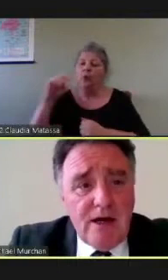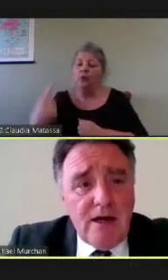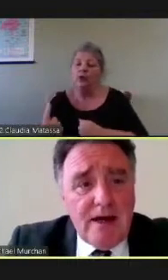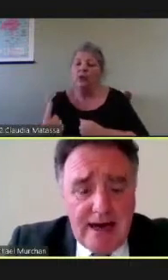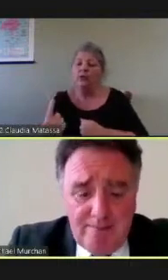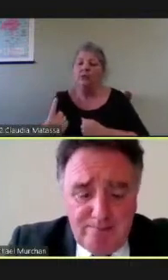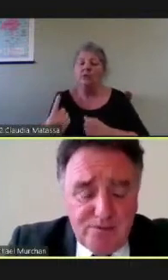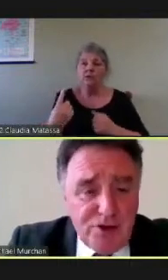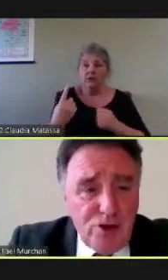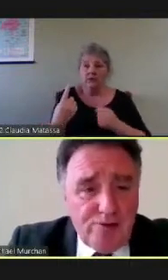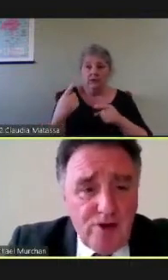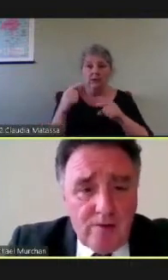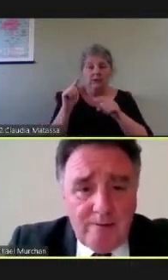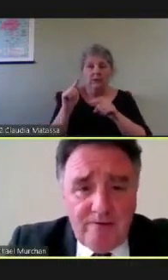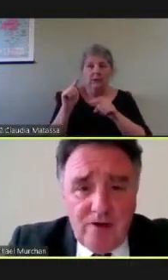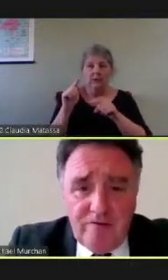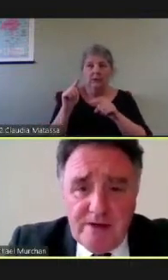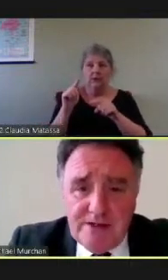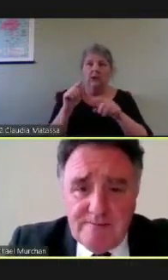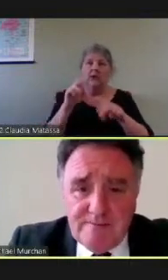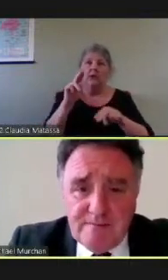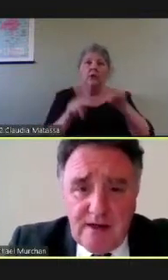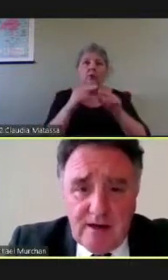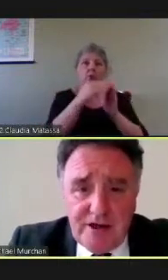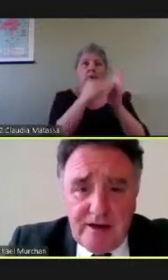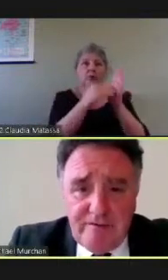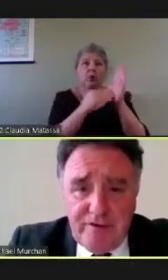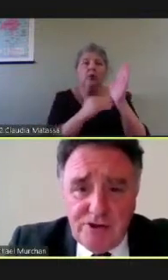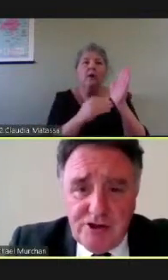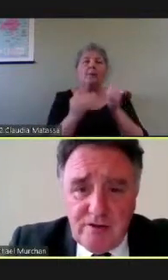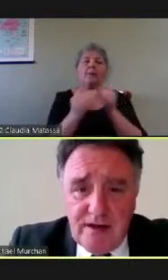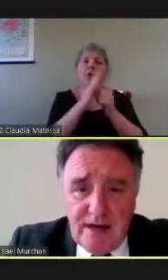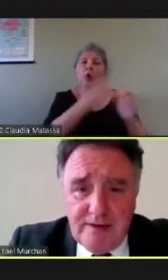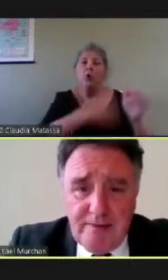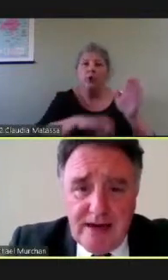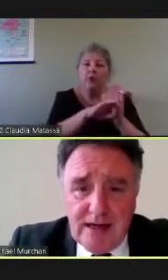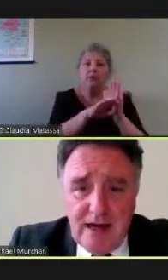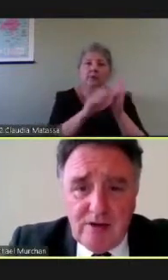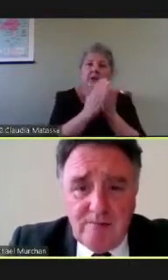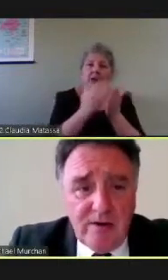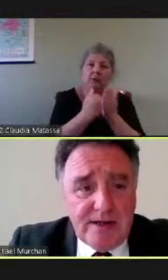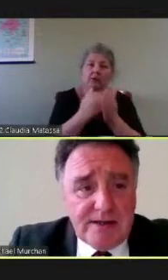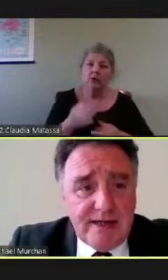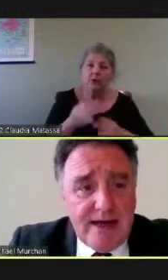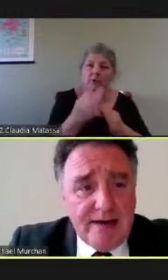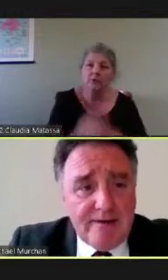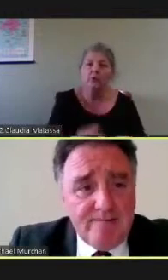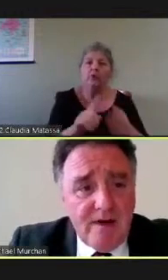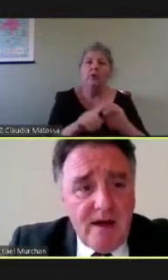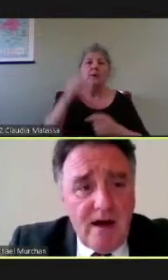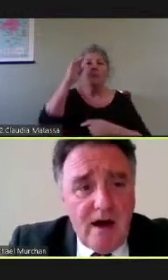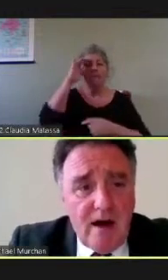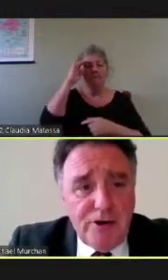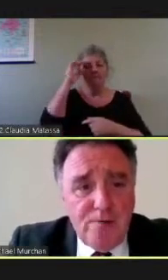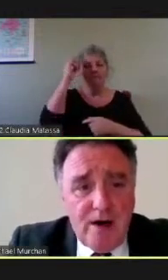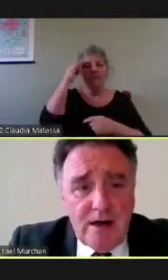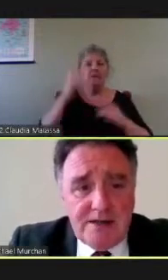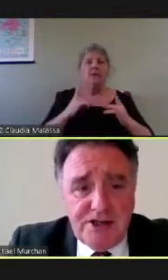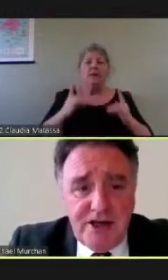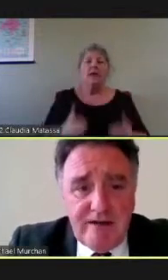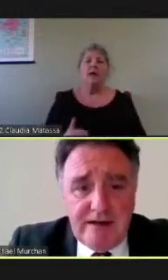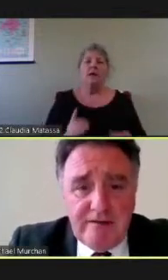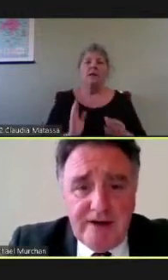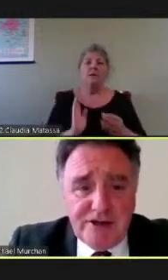moment, the new programme for government, our shared future, and the mental health components in that, our